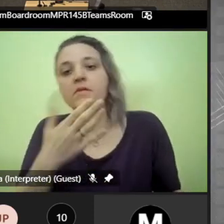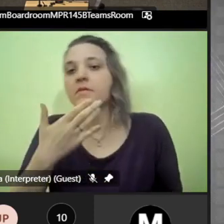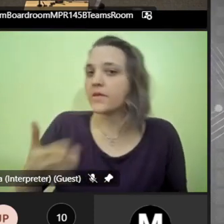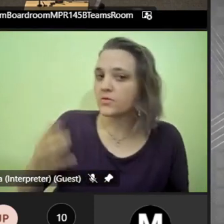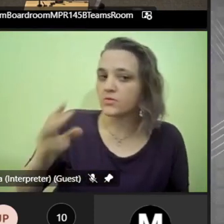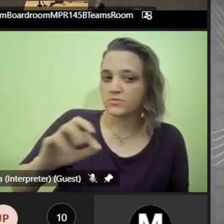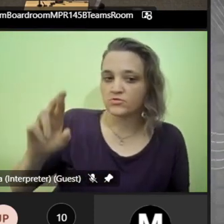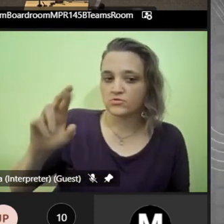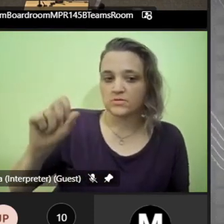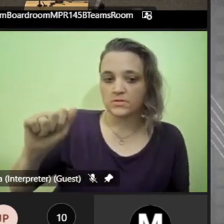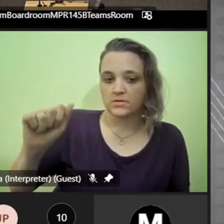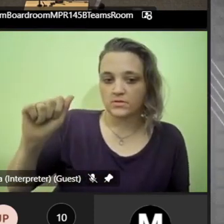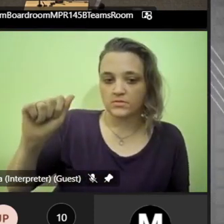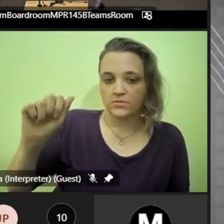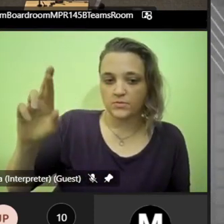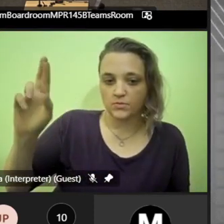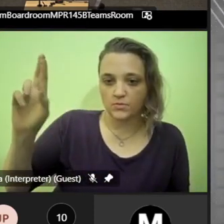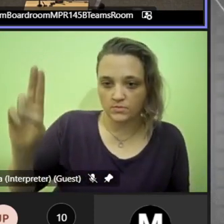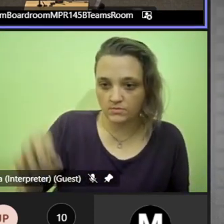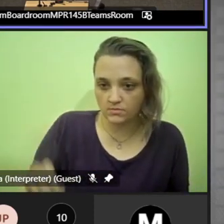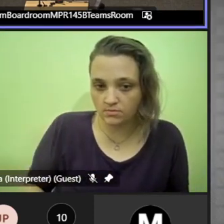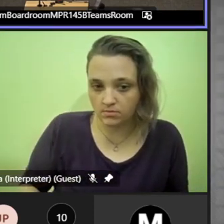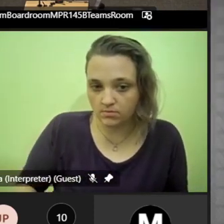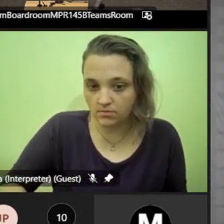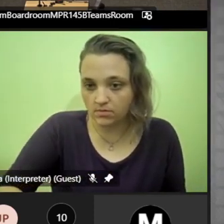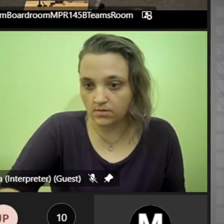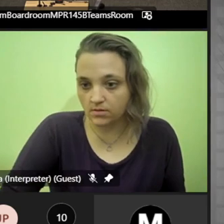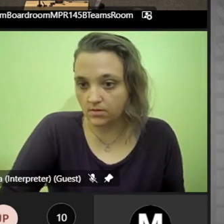Ah, thank you, Mr. Sato.